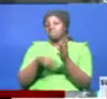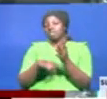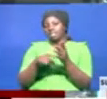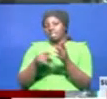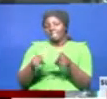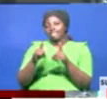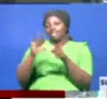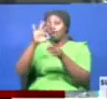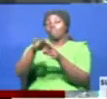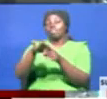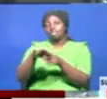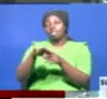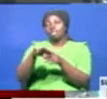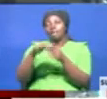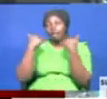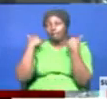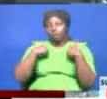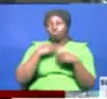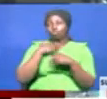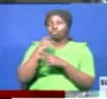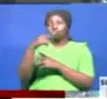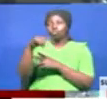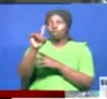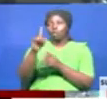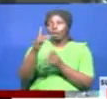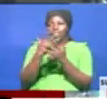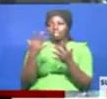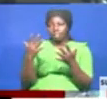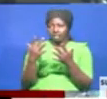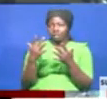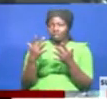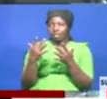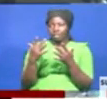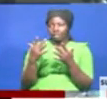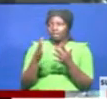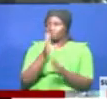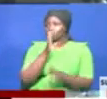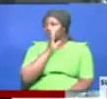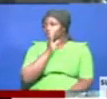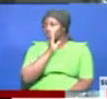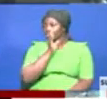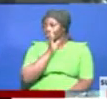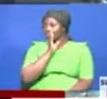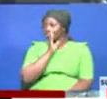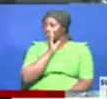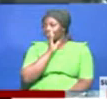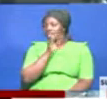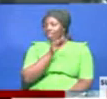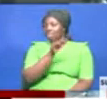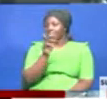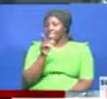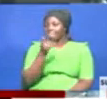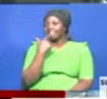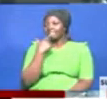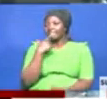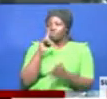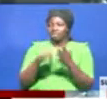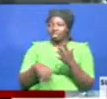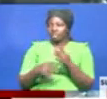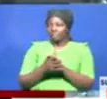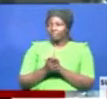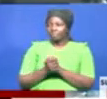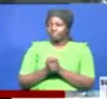vote. And I want to correct one thing. Some continual rumormongers are saying this,